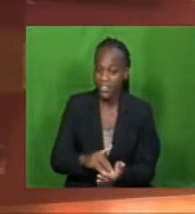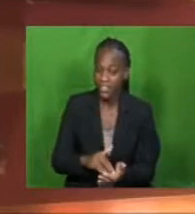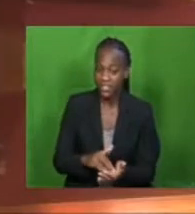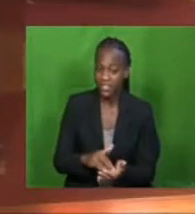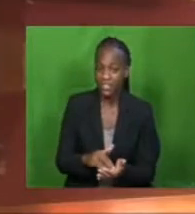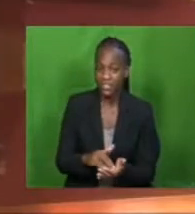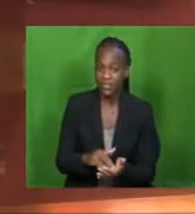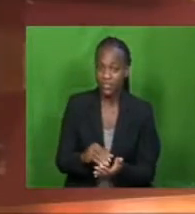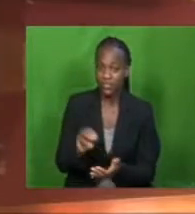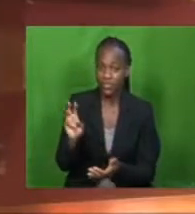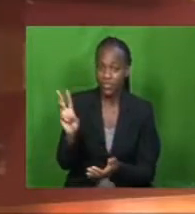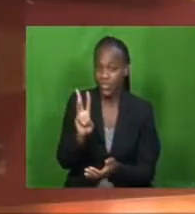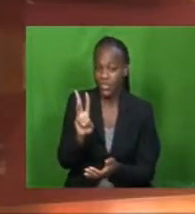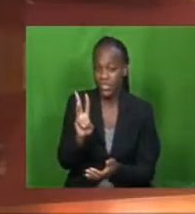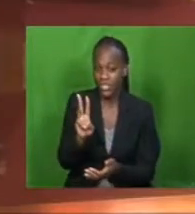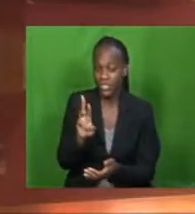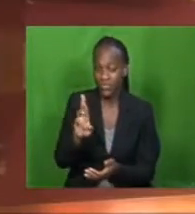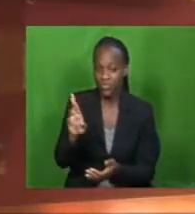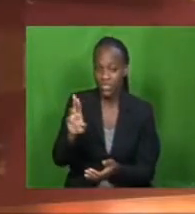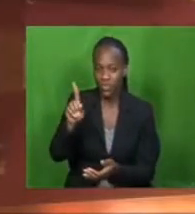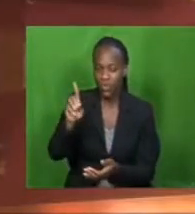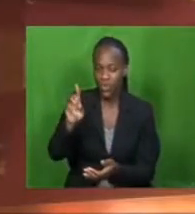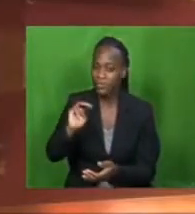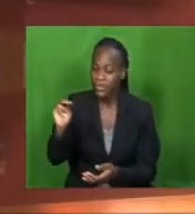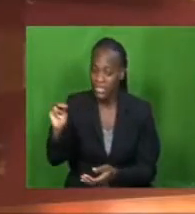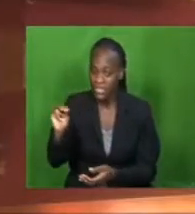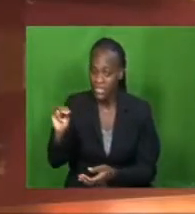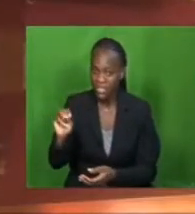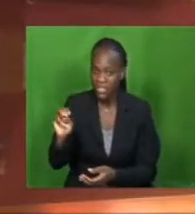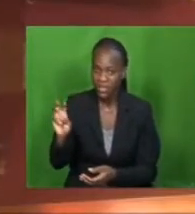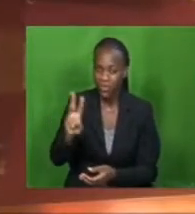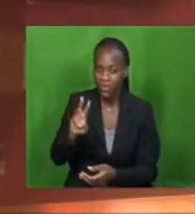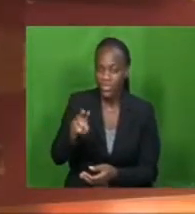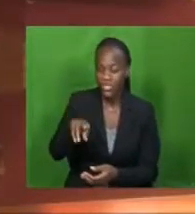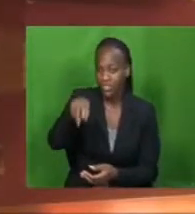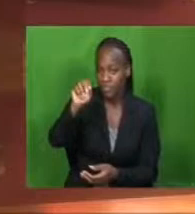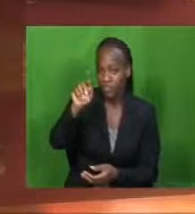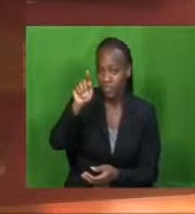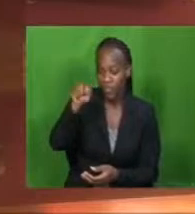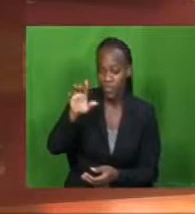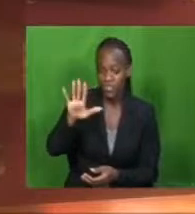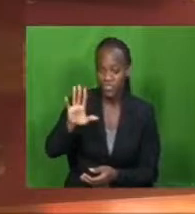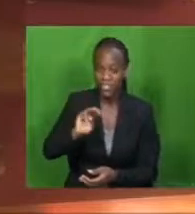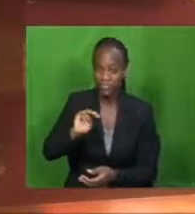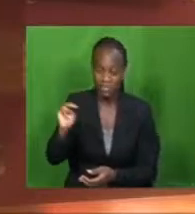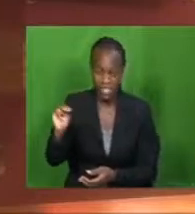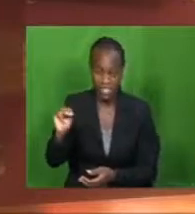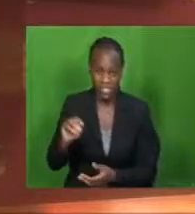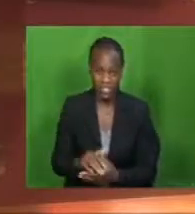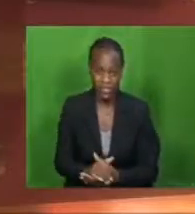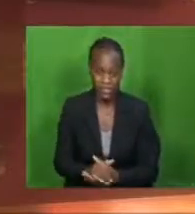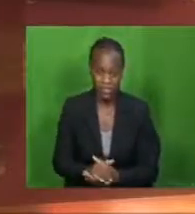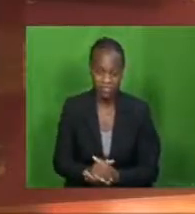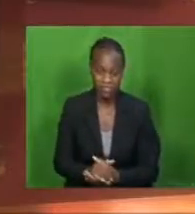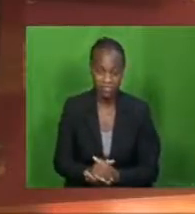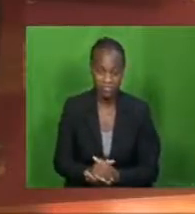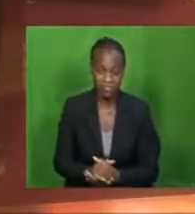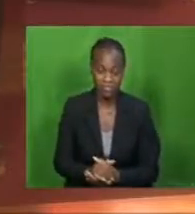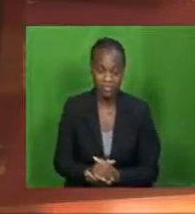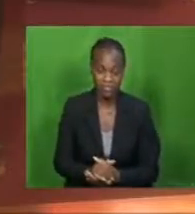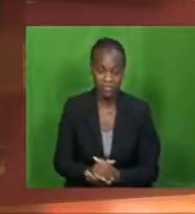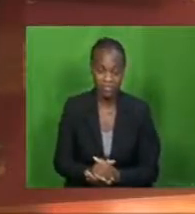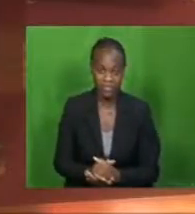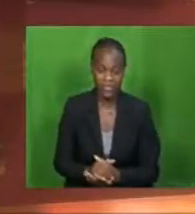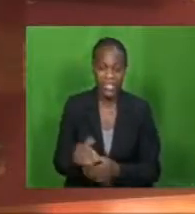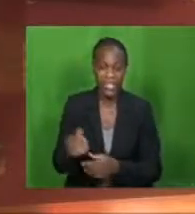seedlings. Western, 1 million seedlings. Western North, 1.5 million seedlings. Mr. Speaker, on